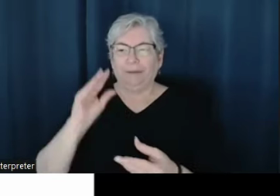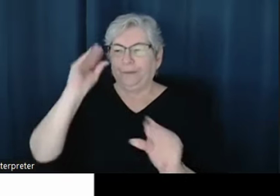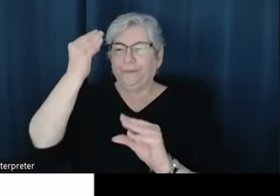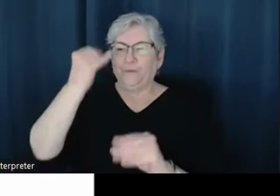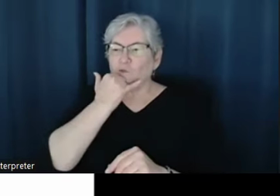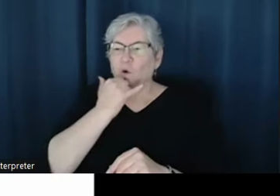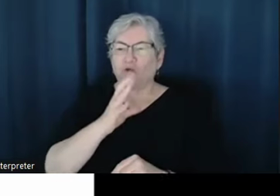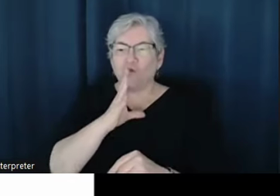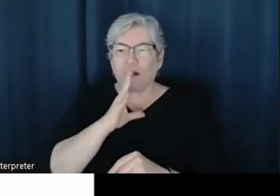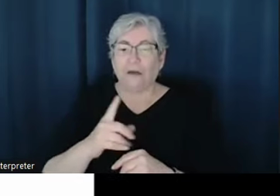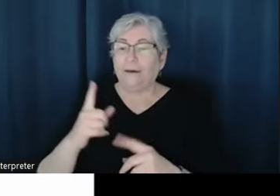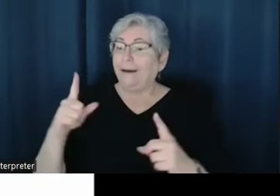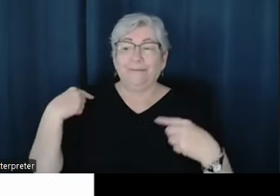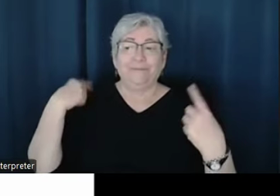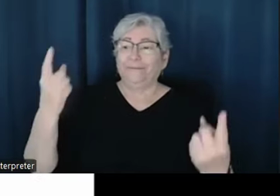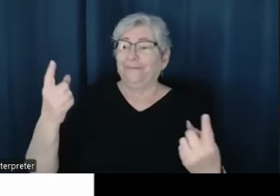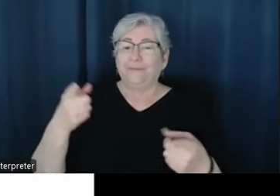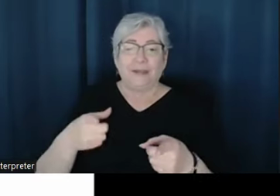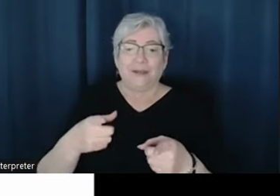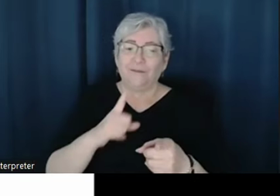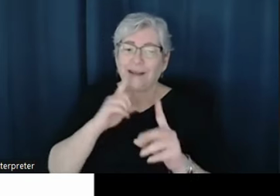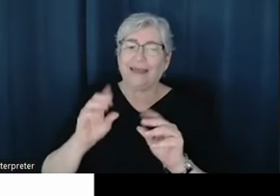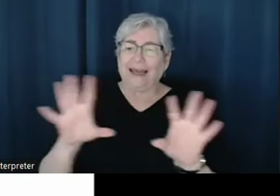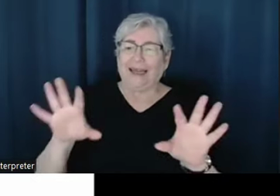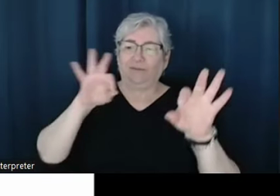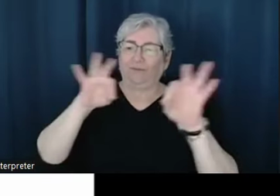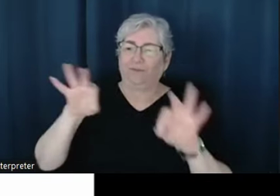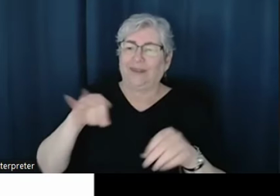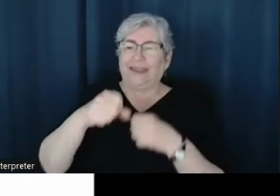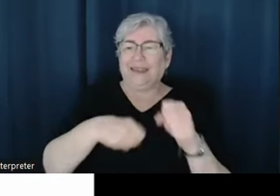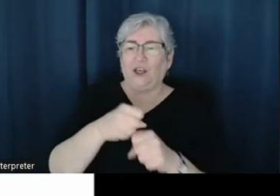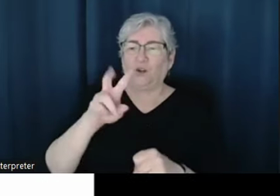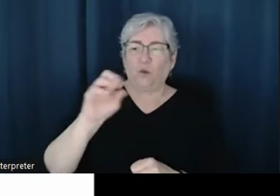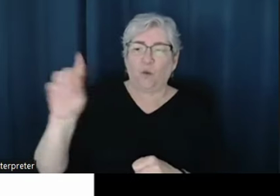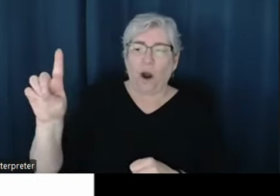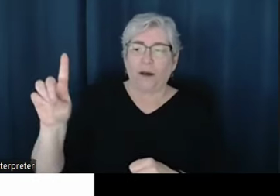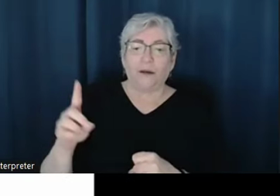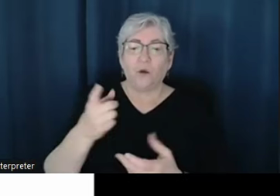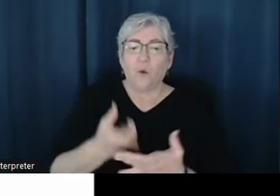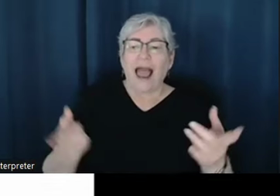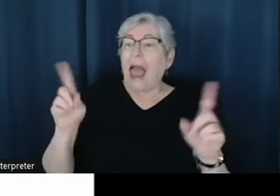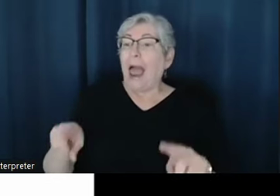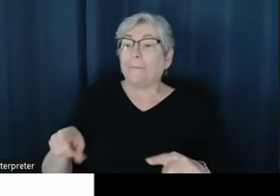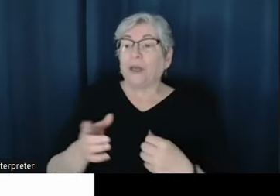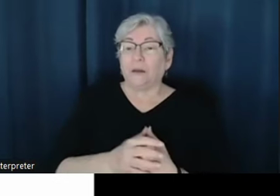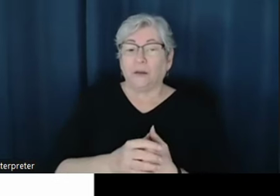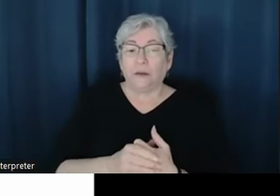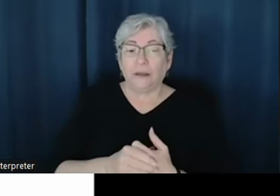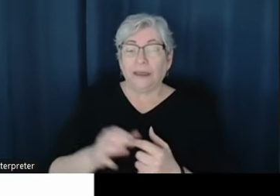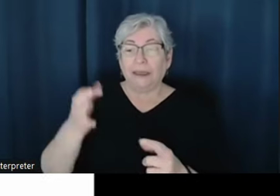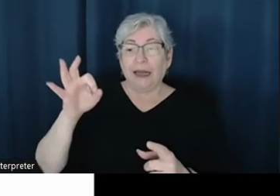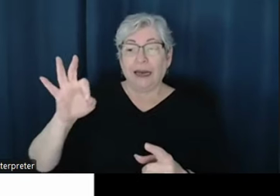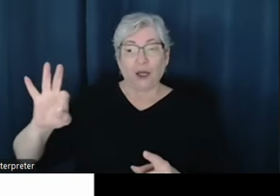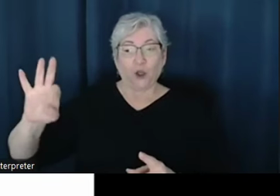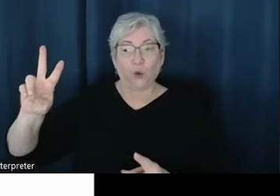had been since, these are explicitly spelled out in 2001. So what was going on was,